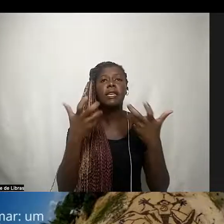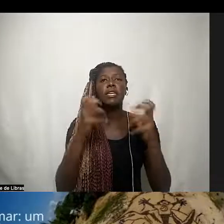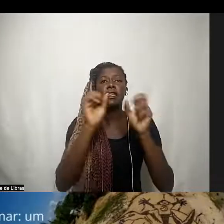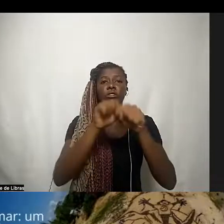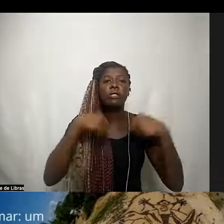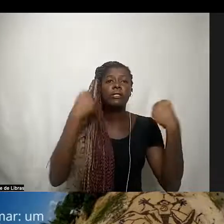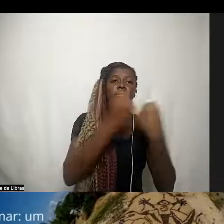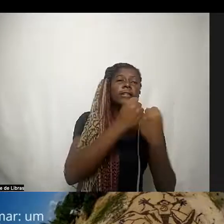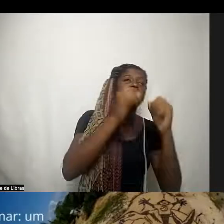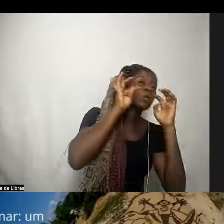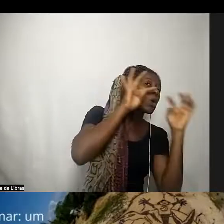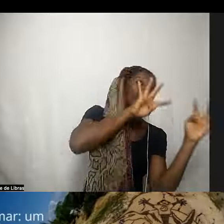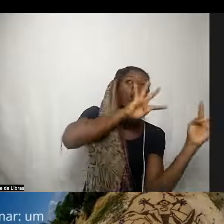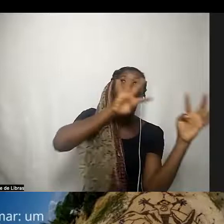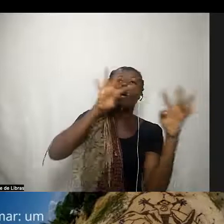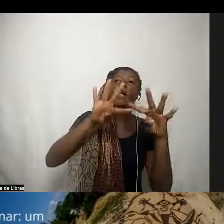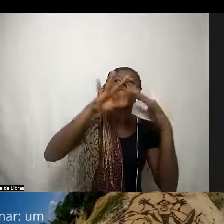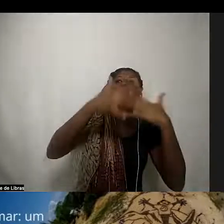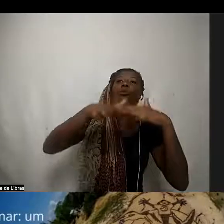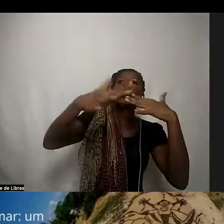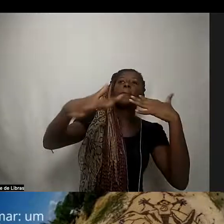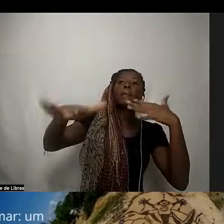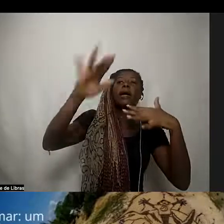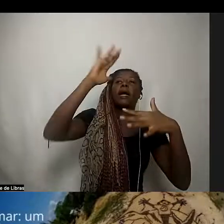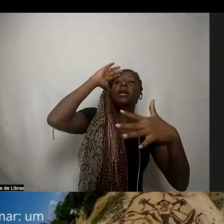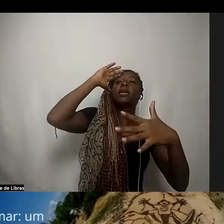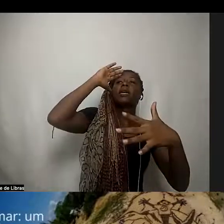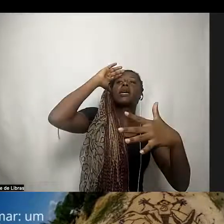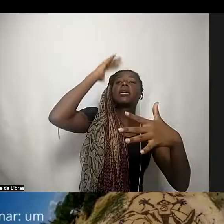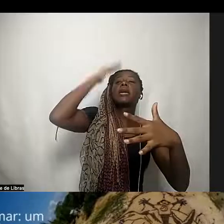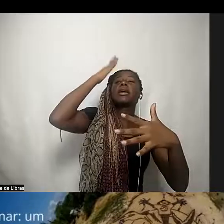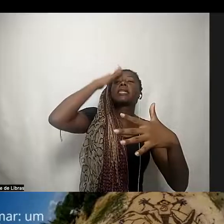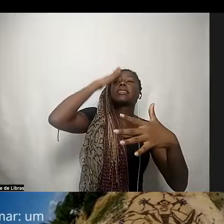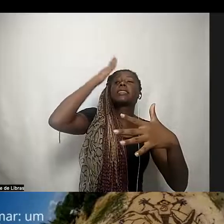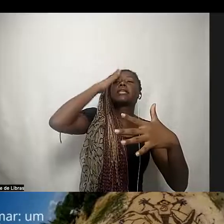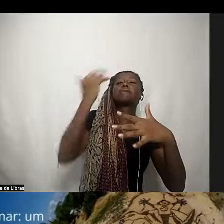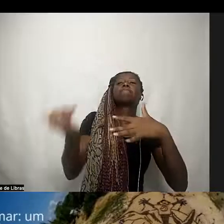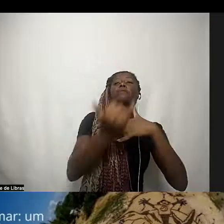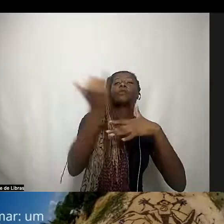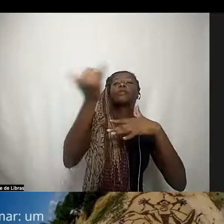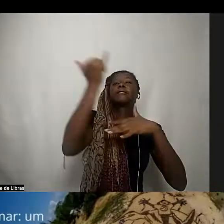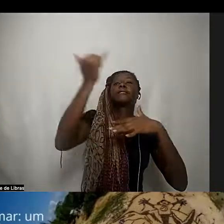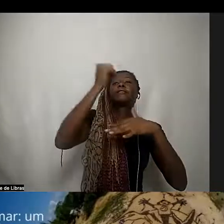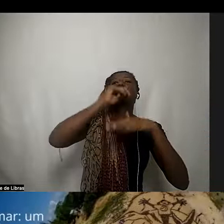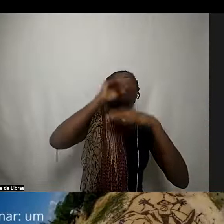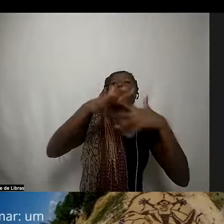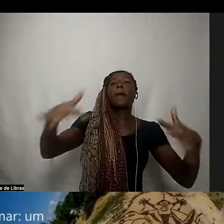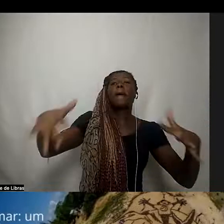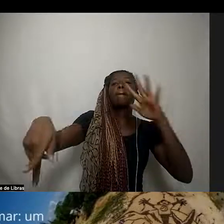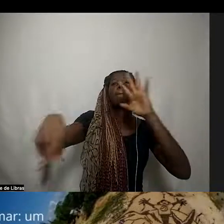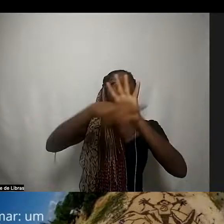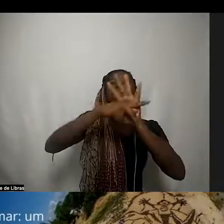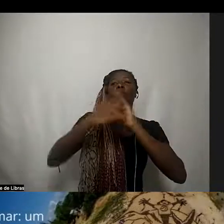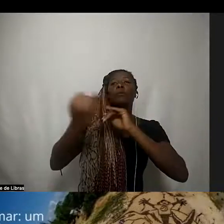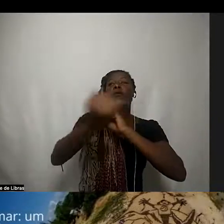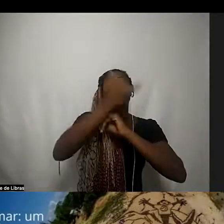and conservation. And here I would like the Brazilian society would turn to the ocean and had a knowledge of the importance of